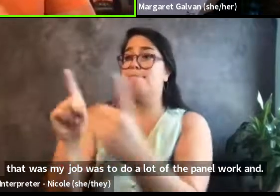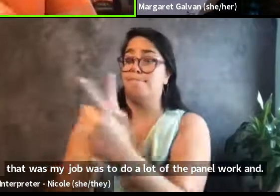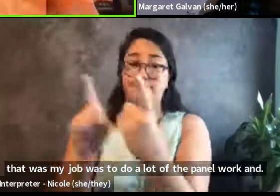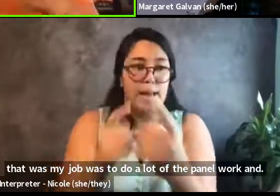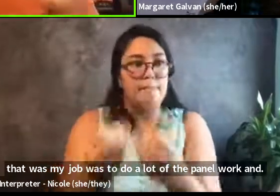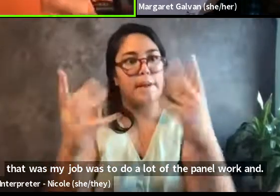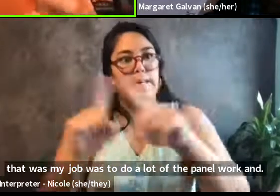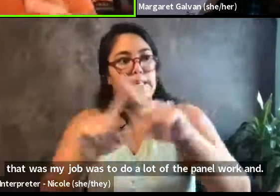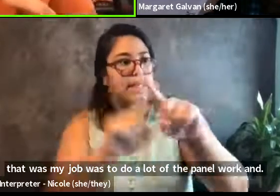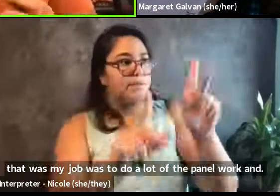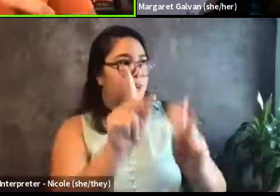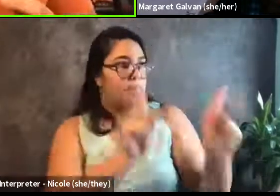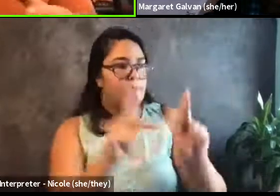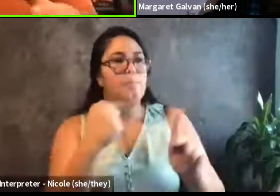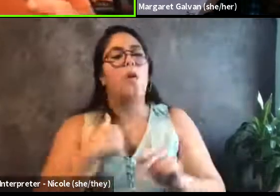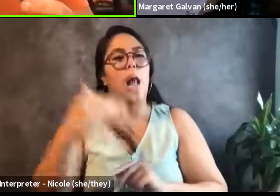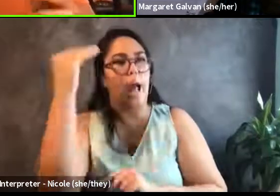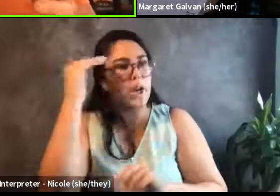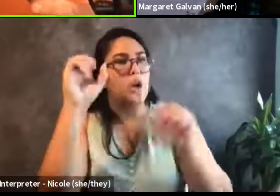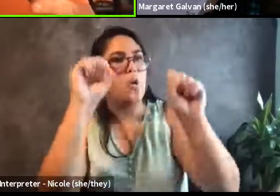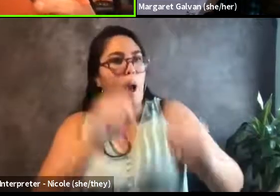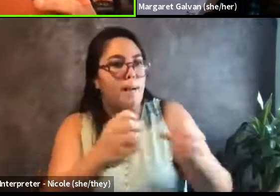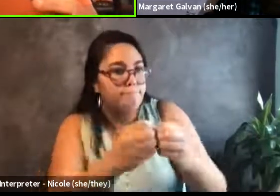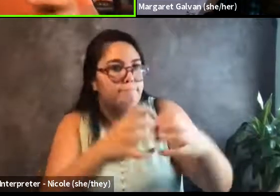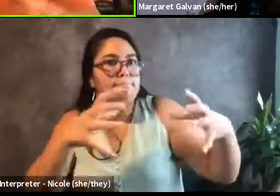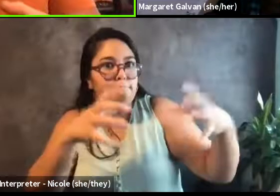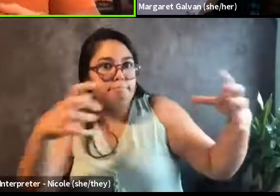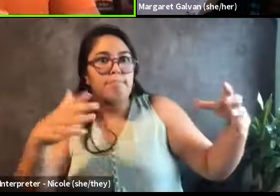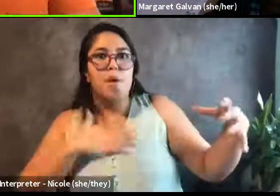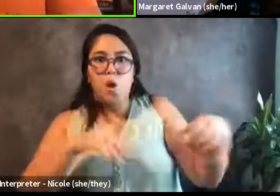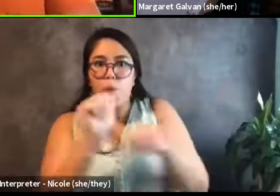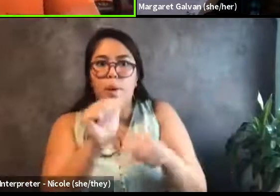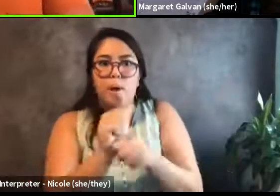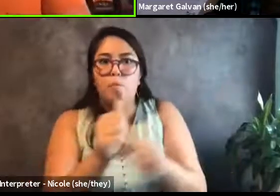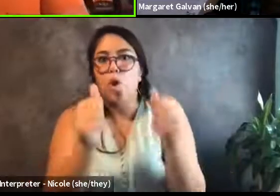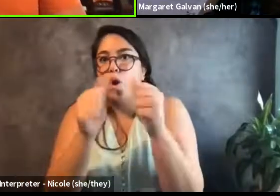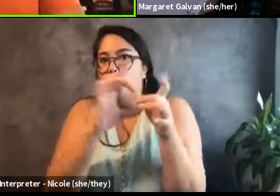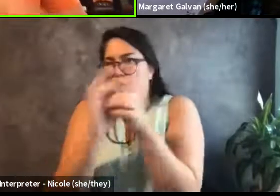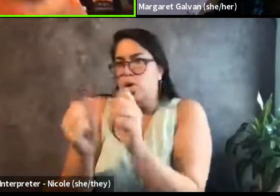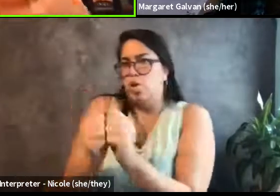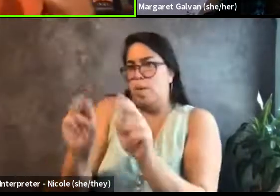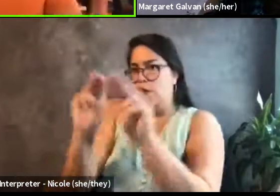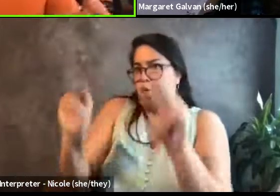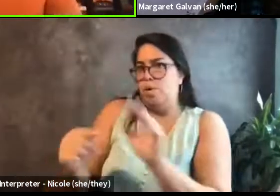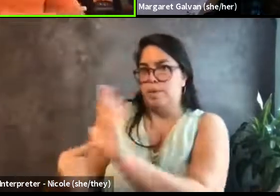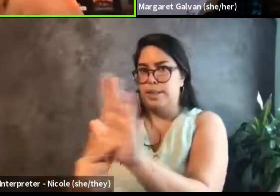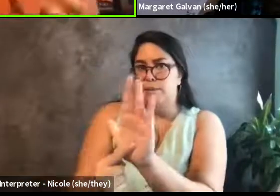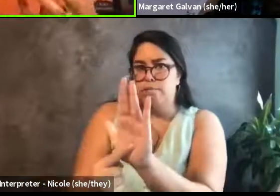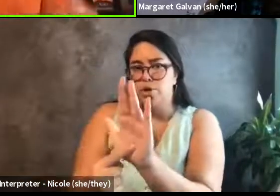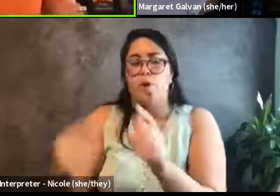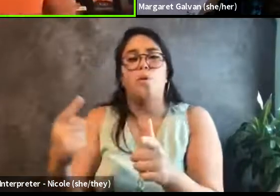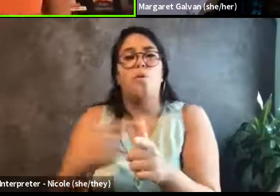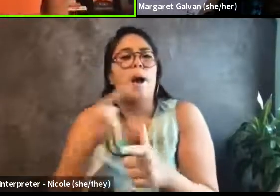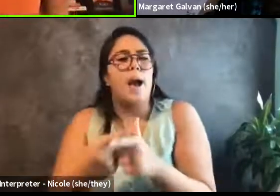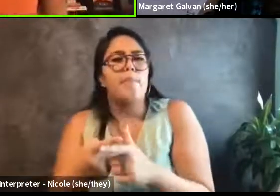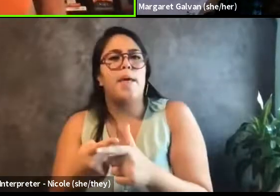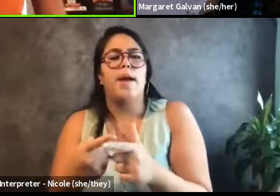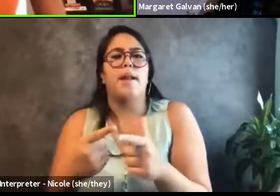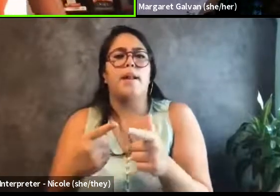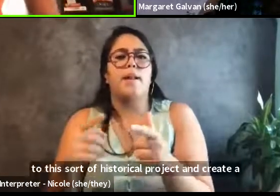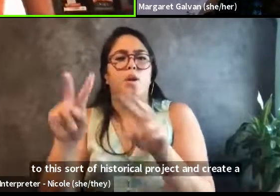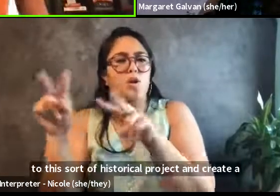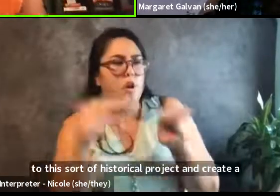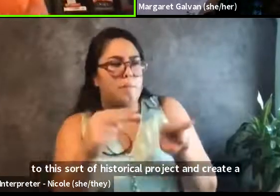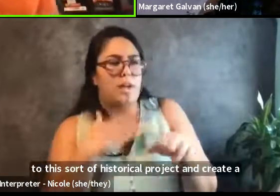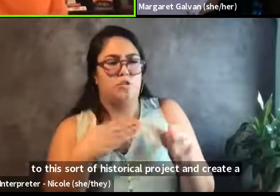knew that I could expand upon the work that I'd done with the museum show, um, and come back to this sort of historical project and